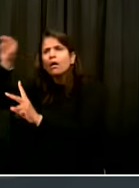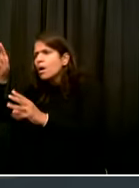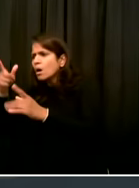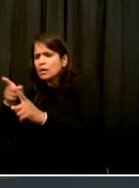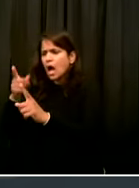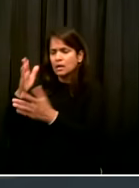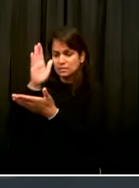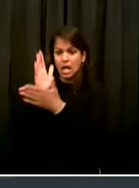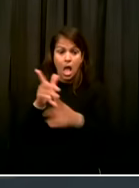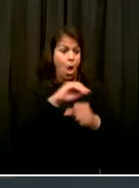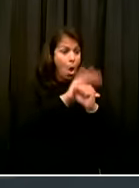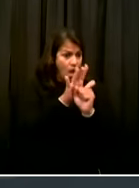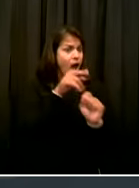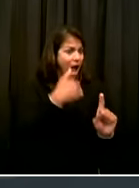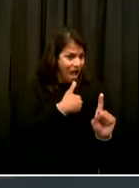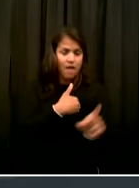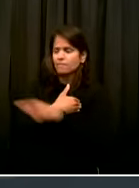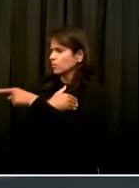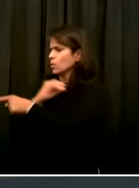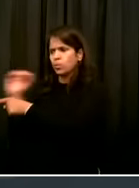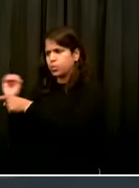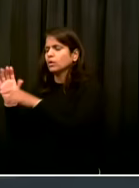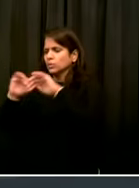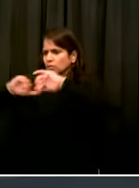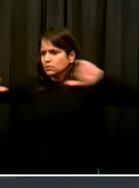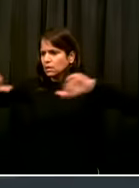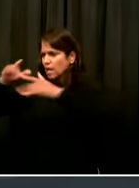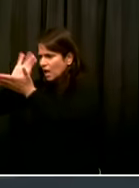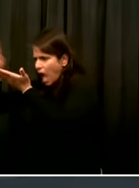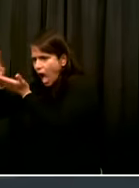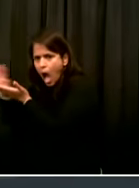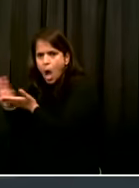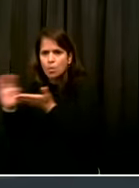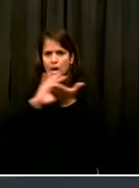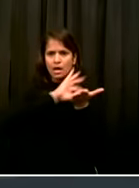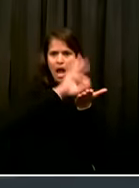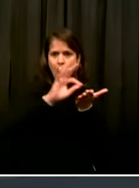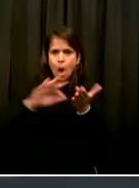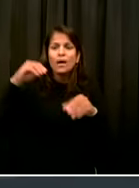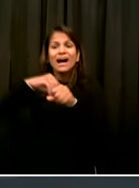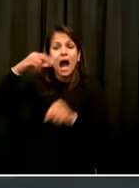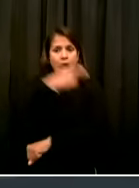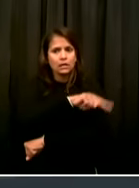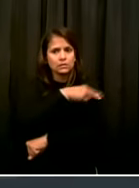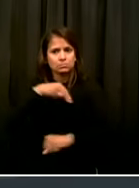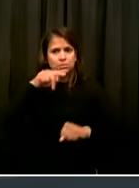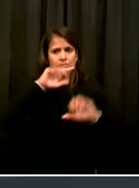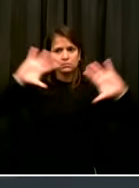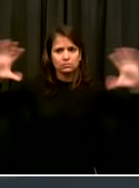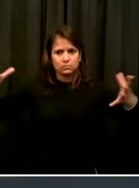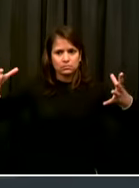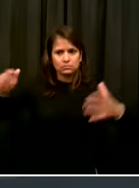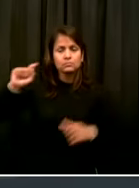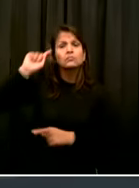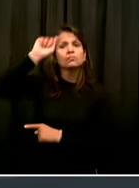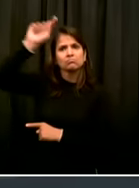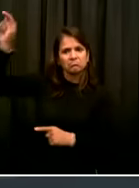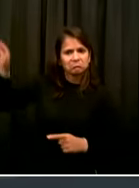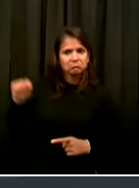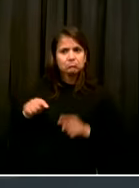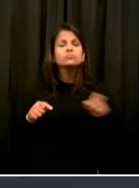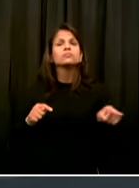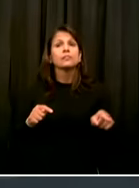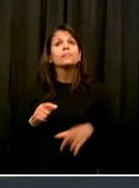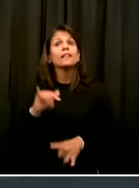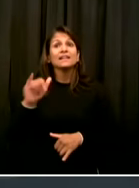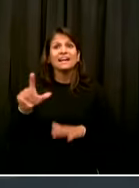change reporting of the percent of COVID tests that are positive to include two decimal places. For